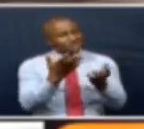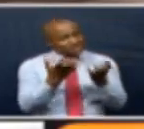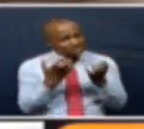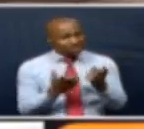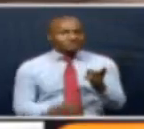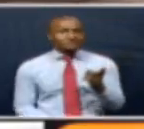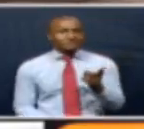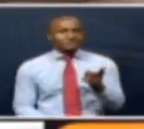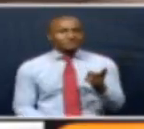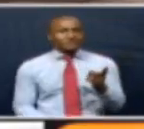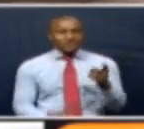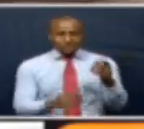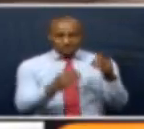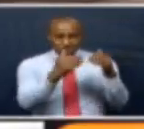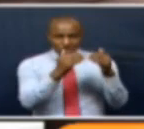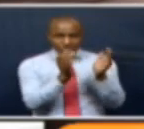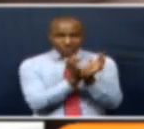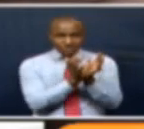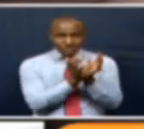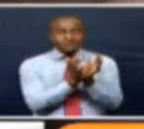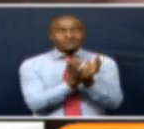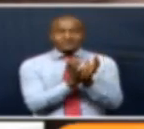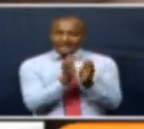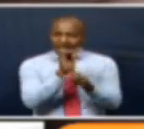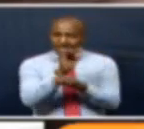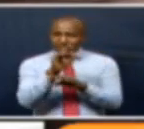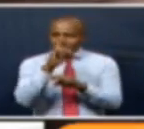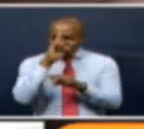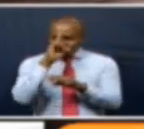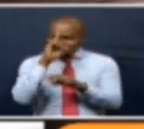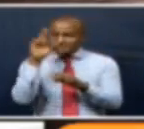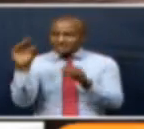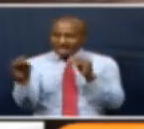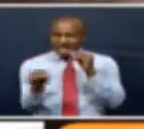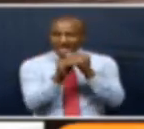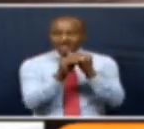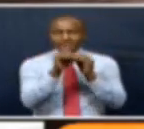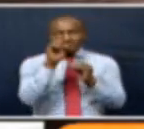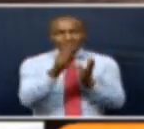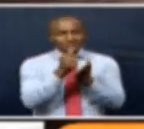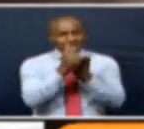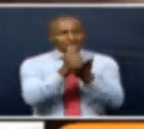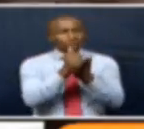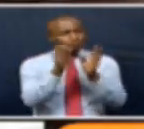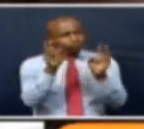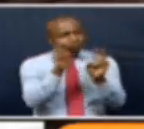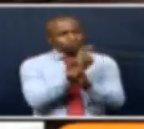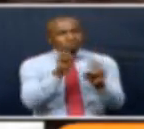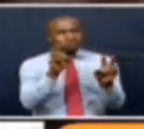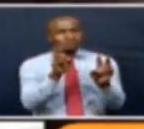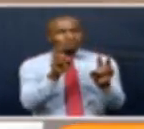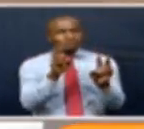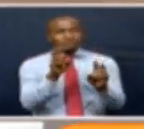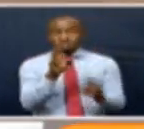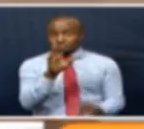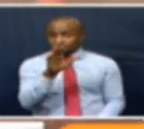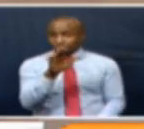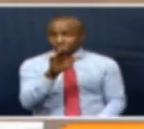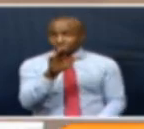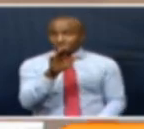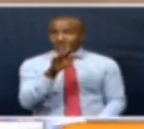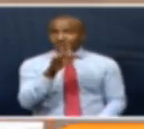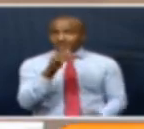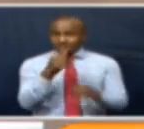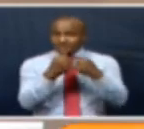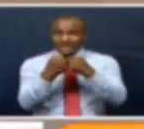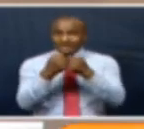community demanding for additional Kenya police reservists to aid in the operations, Matiang’i was of a different opinion. The challenge may